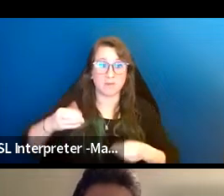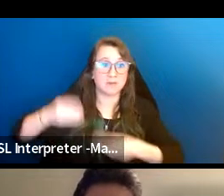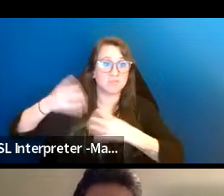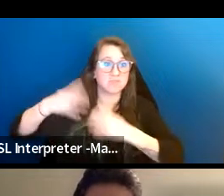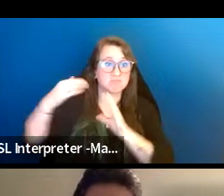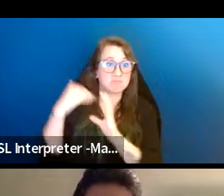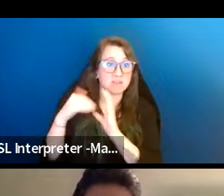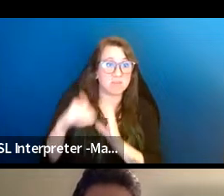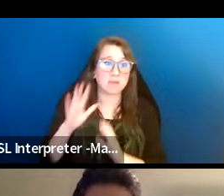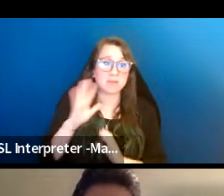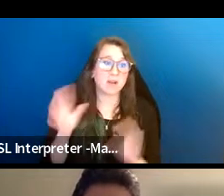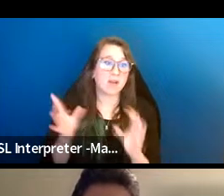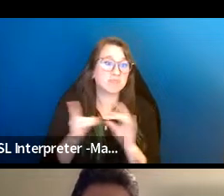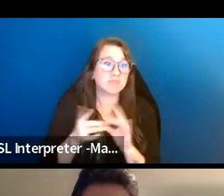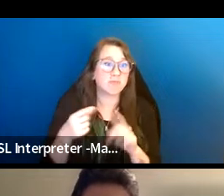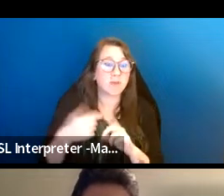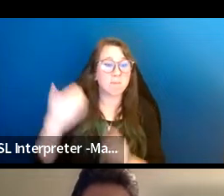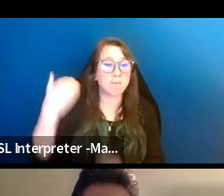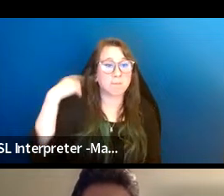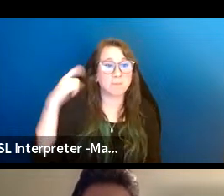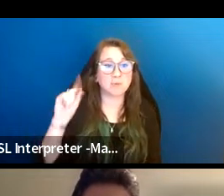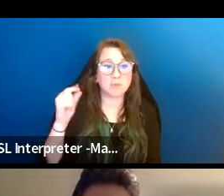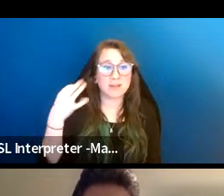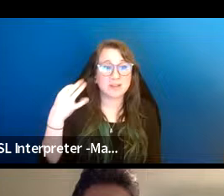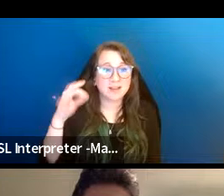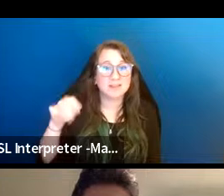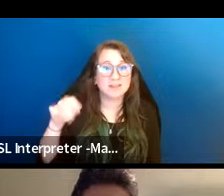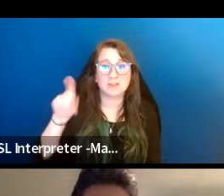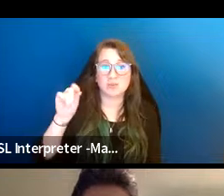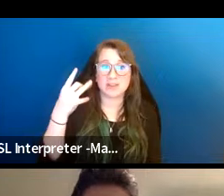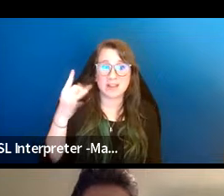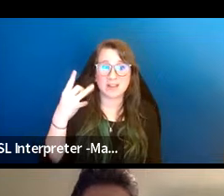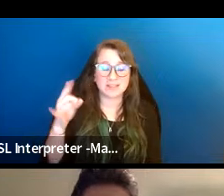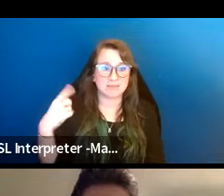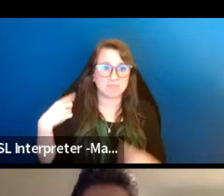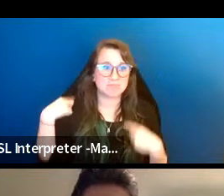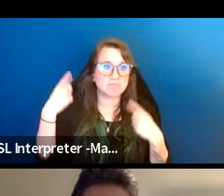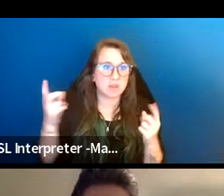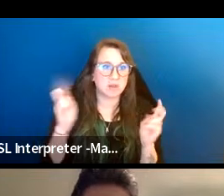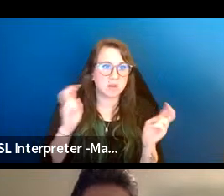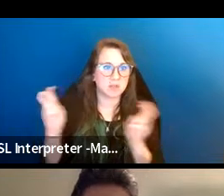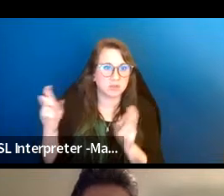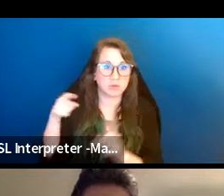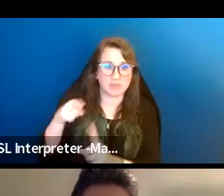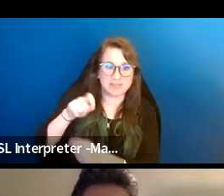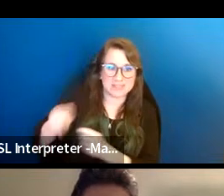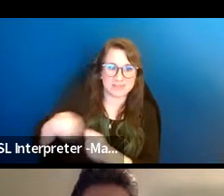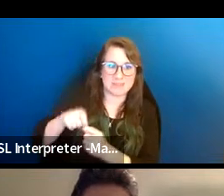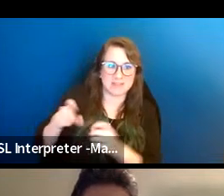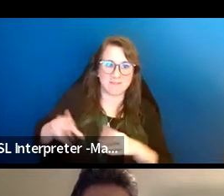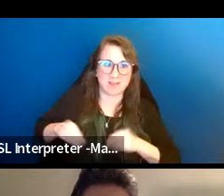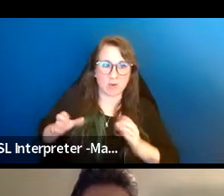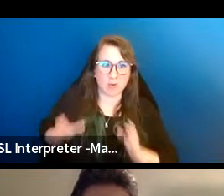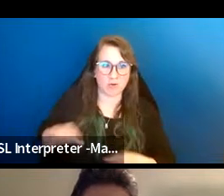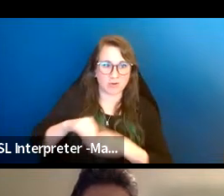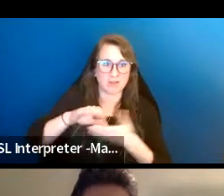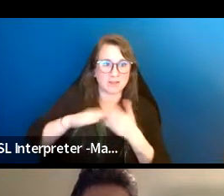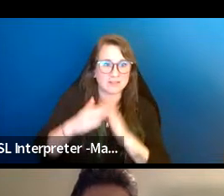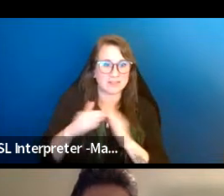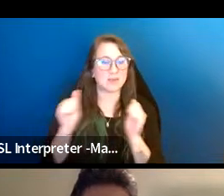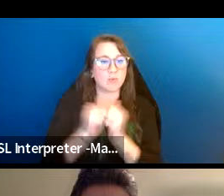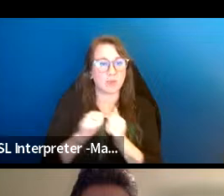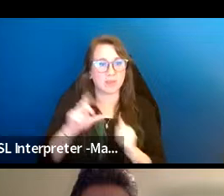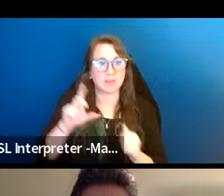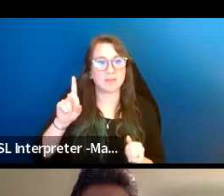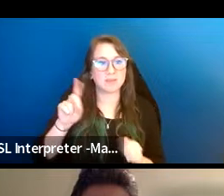just tell you from 2019, 2018, there has been an issue with this particular owner in the city with the Department of